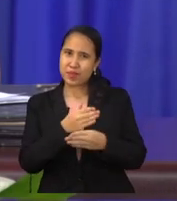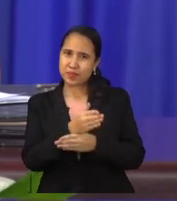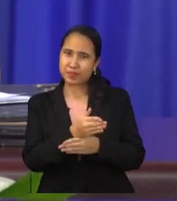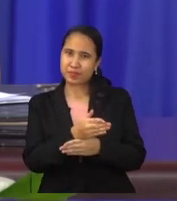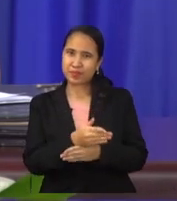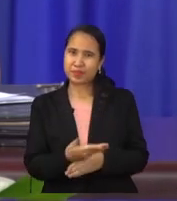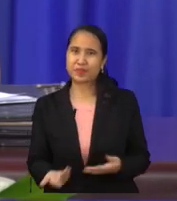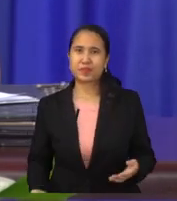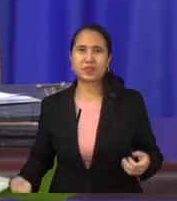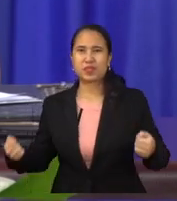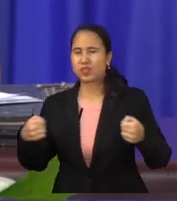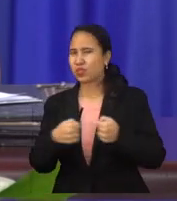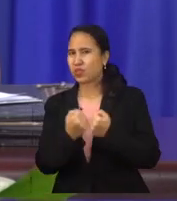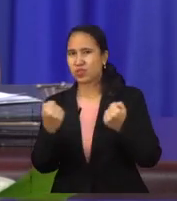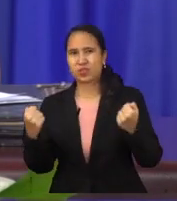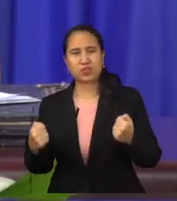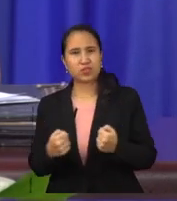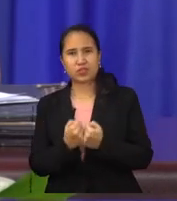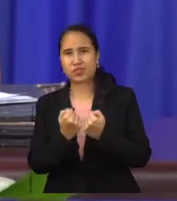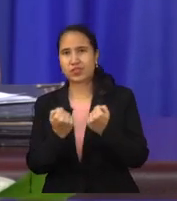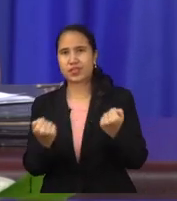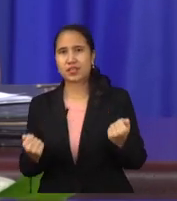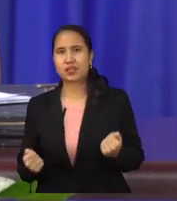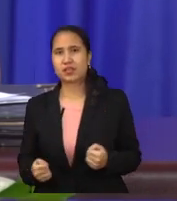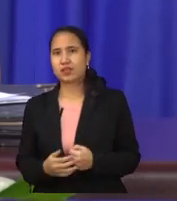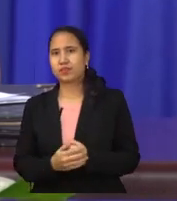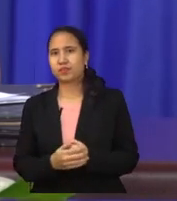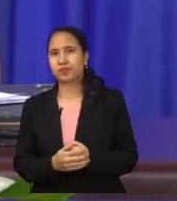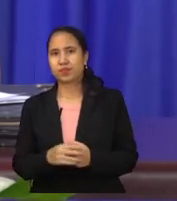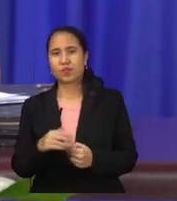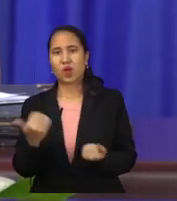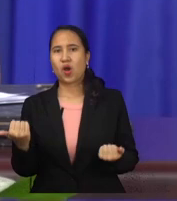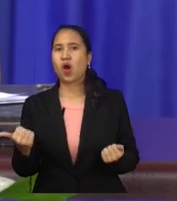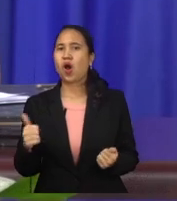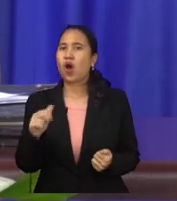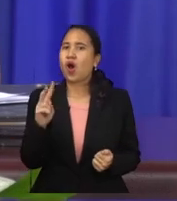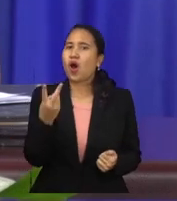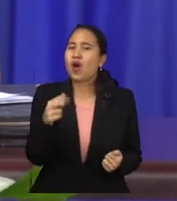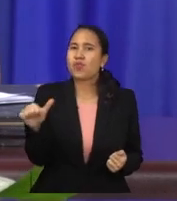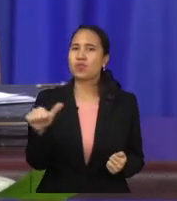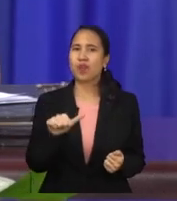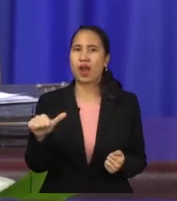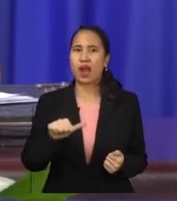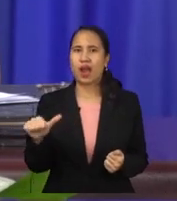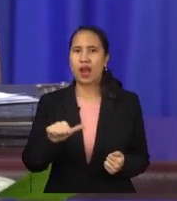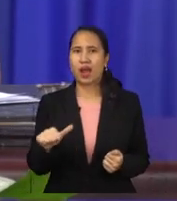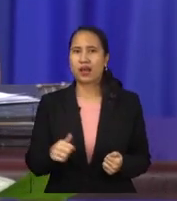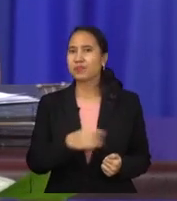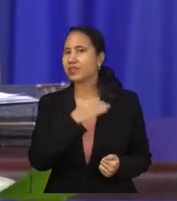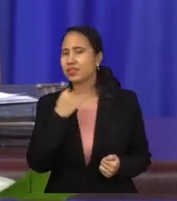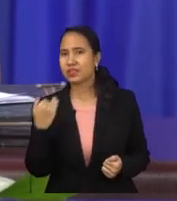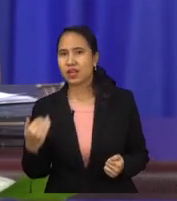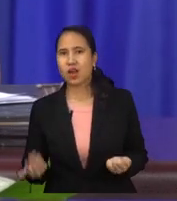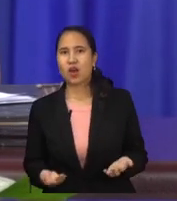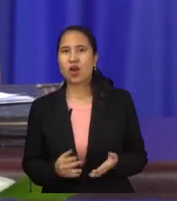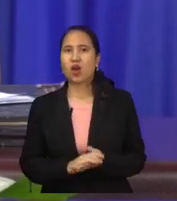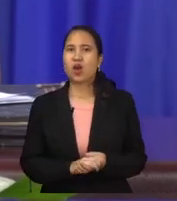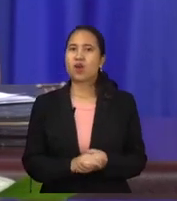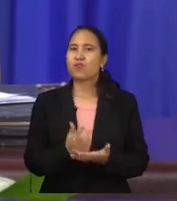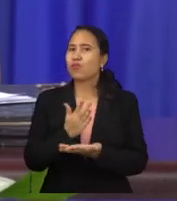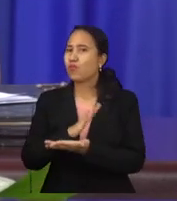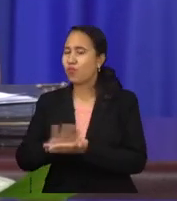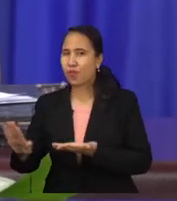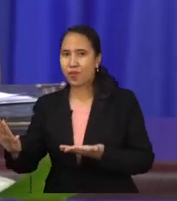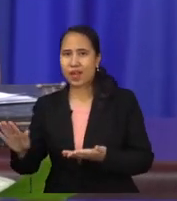torture, extrajudicial, summary or arbitrary execution, and forced disappearance. All of